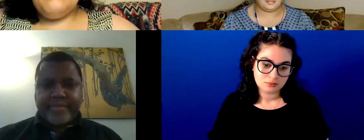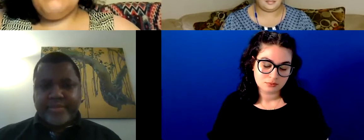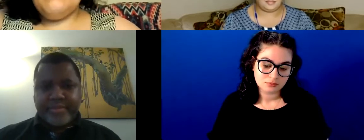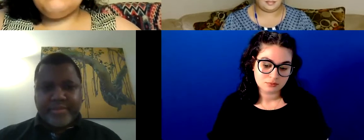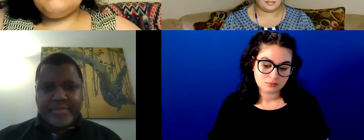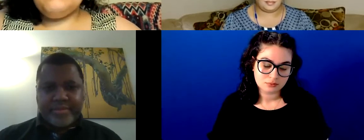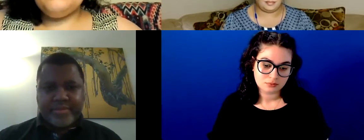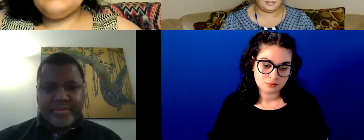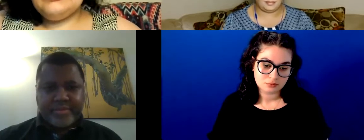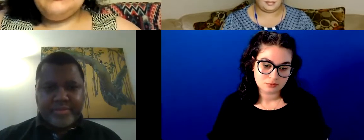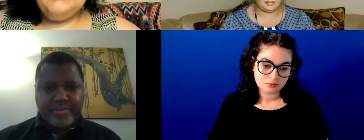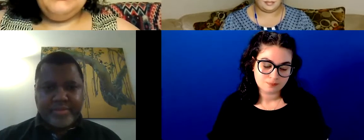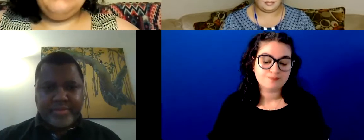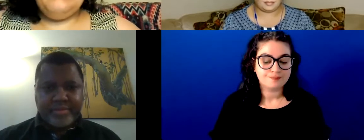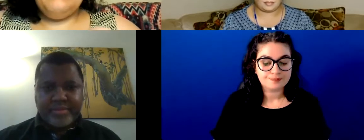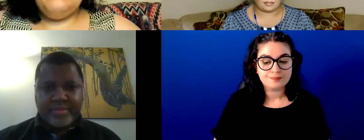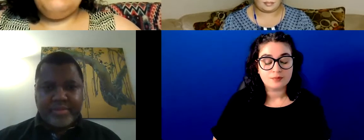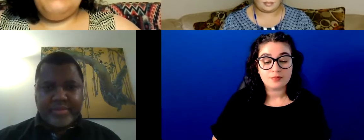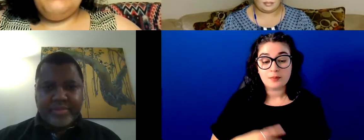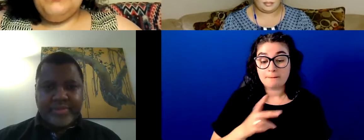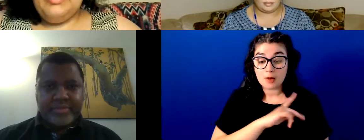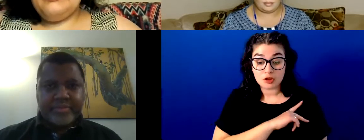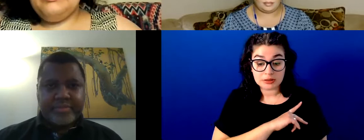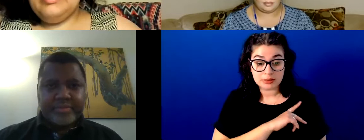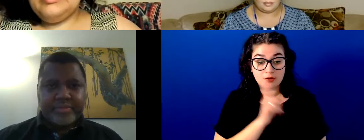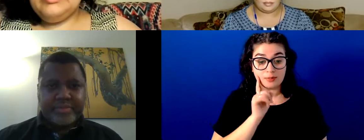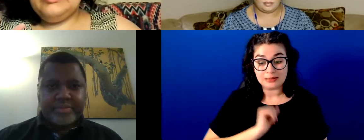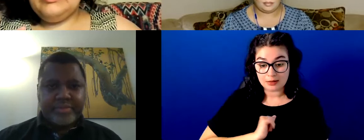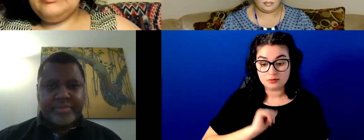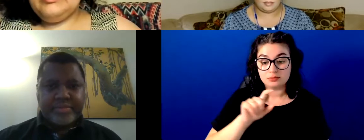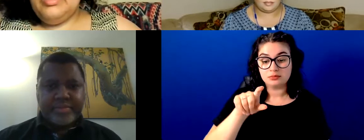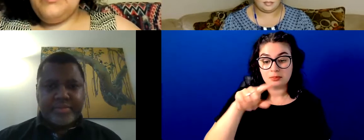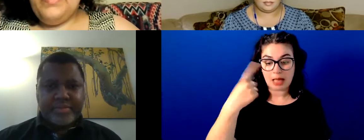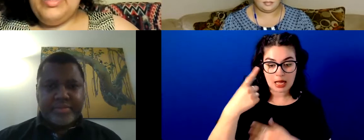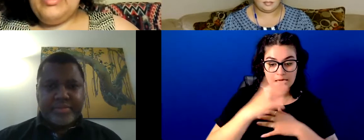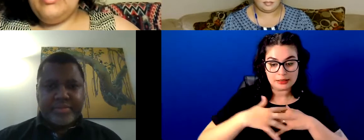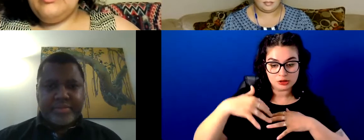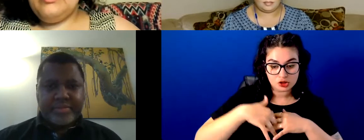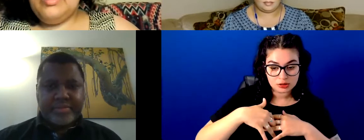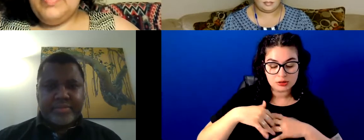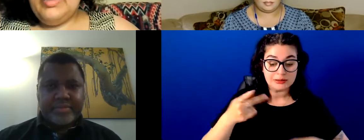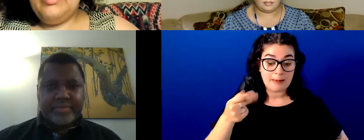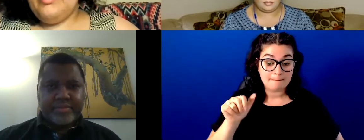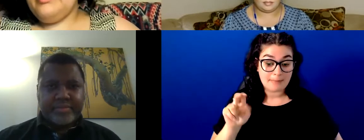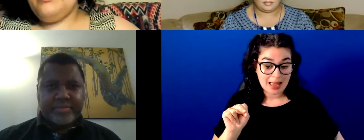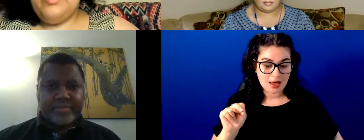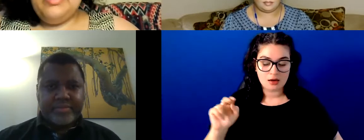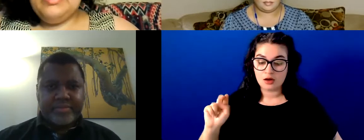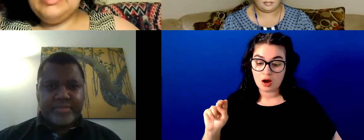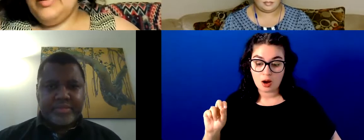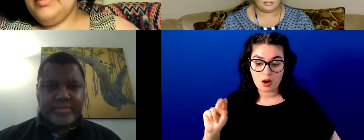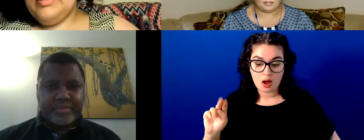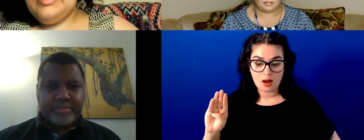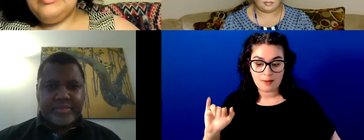Yeah, so personally, being Black, Indigenous, pan, non-binary,